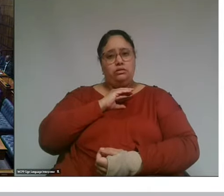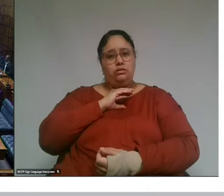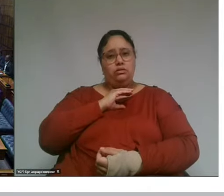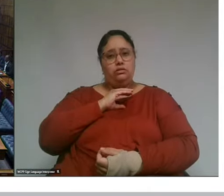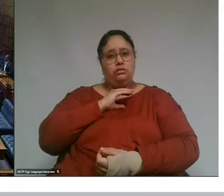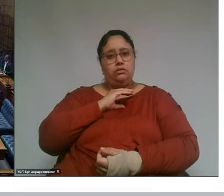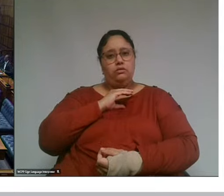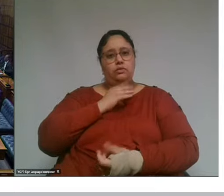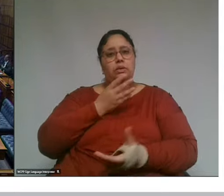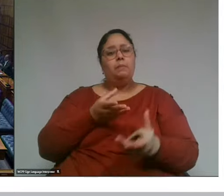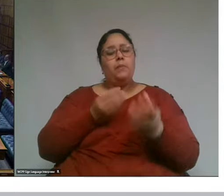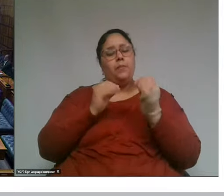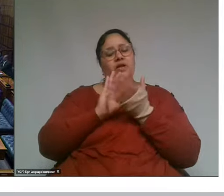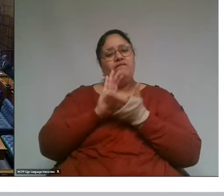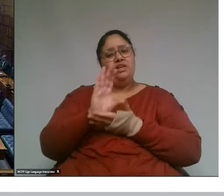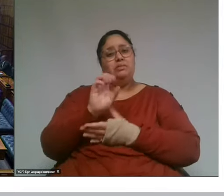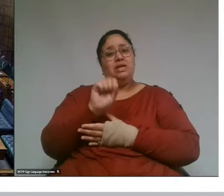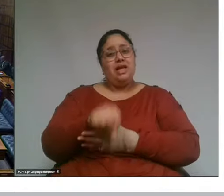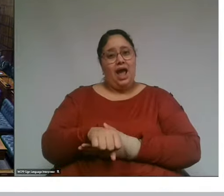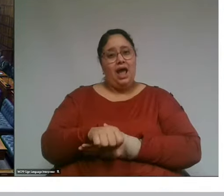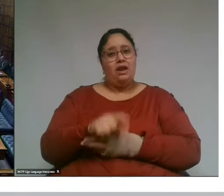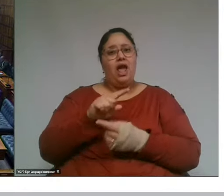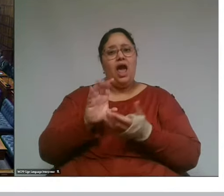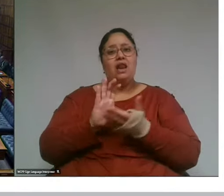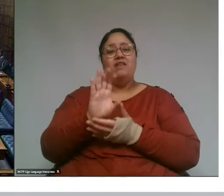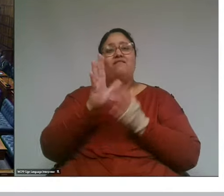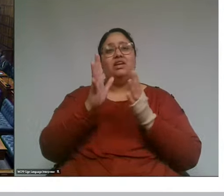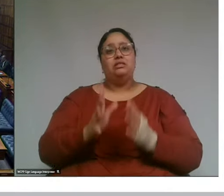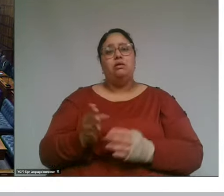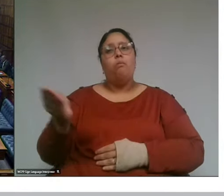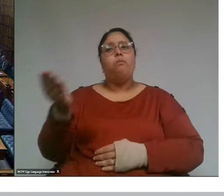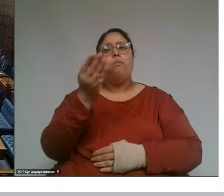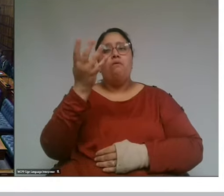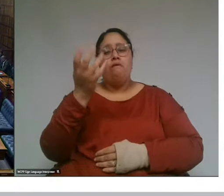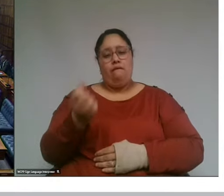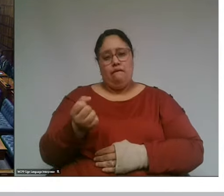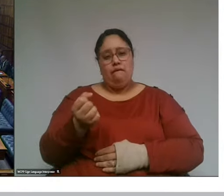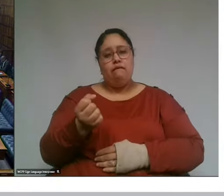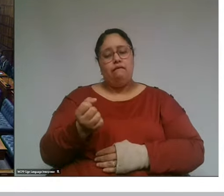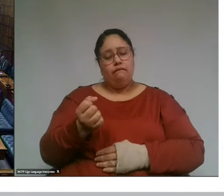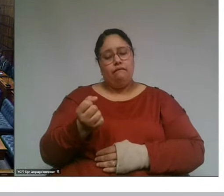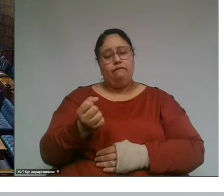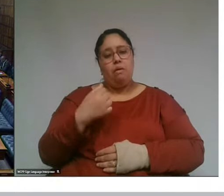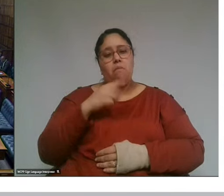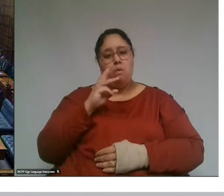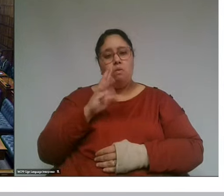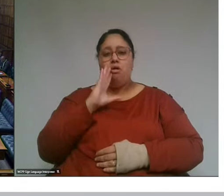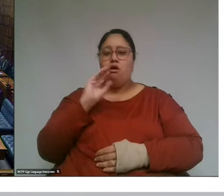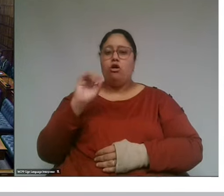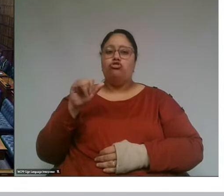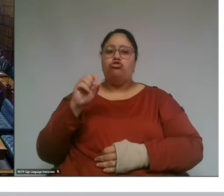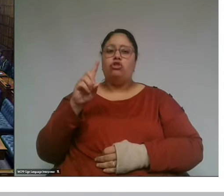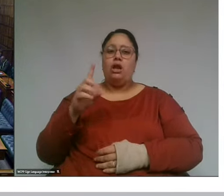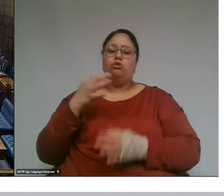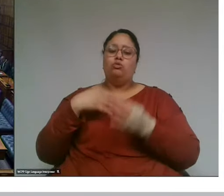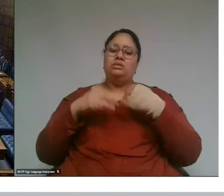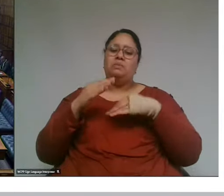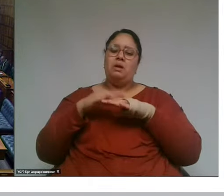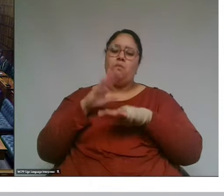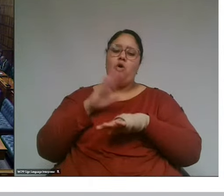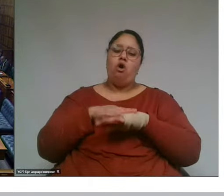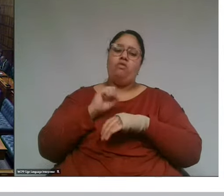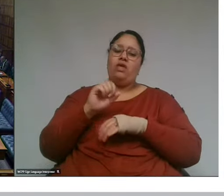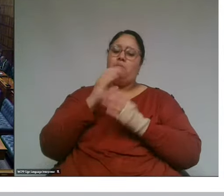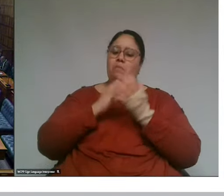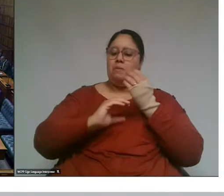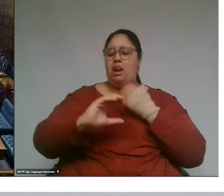get the investment and that the investors are there and I'm going to I will uh ask Jared just to talk a bit more about that